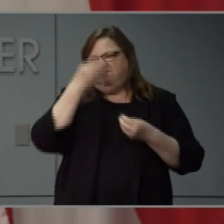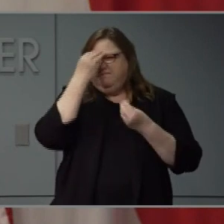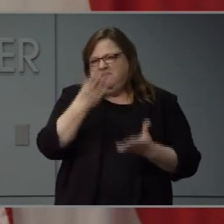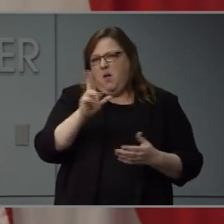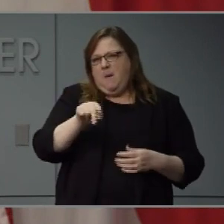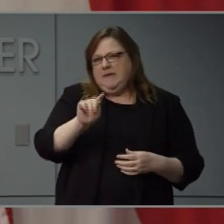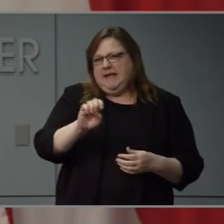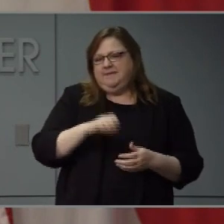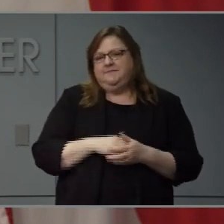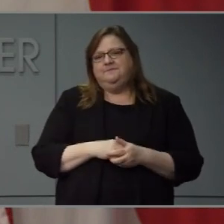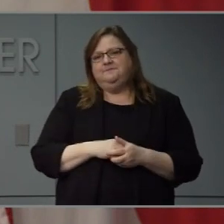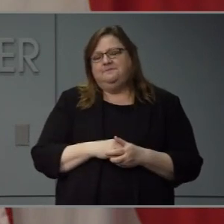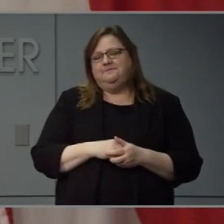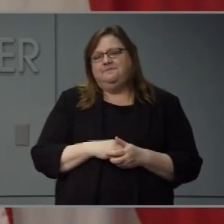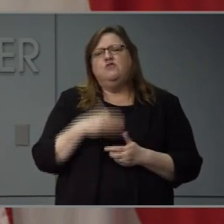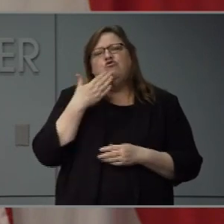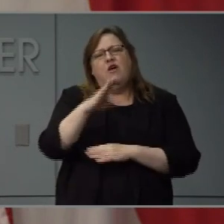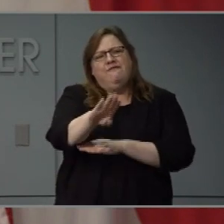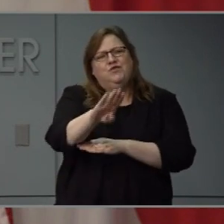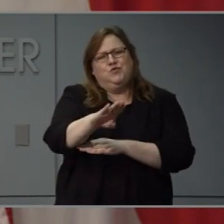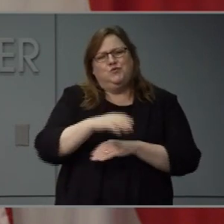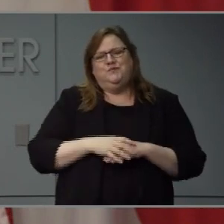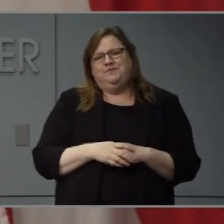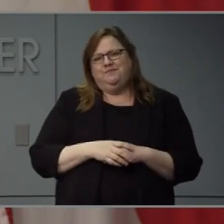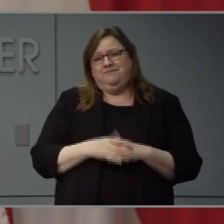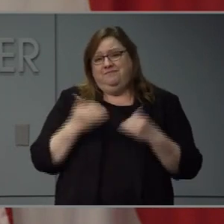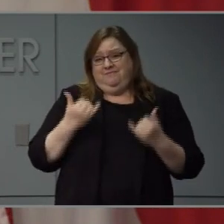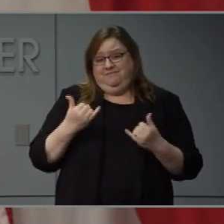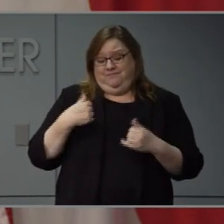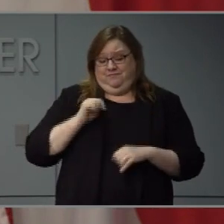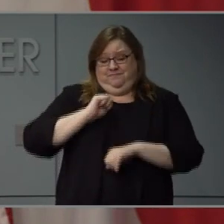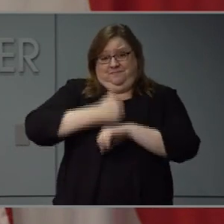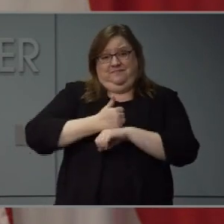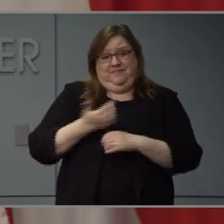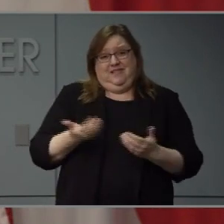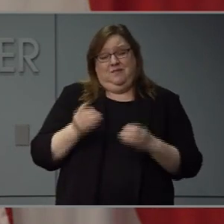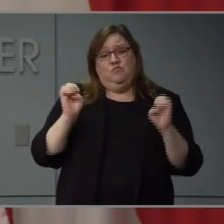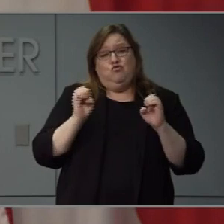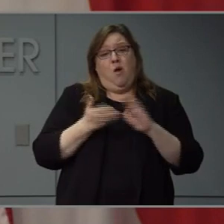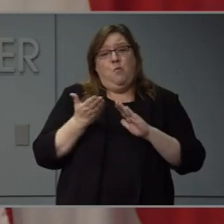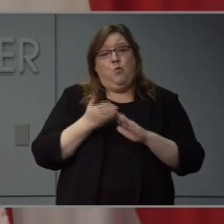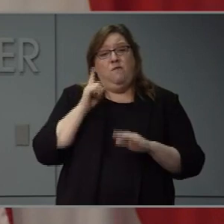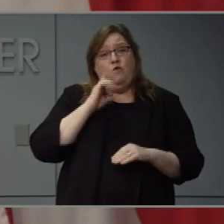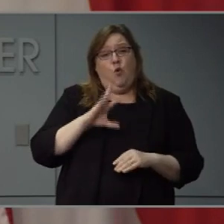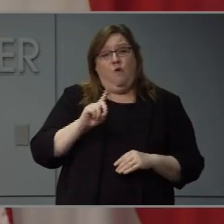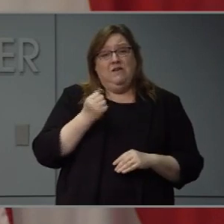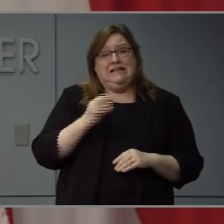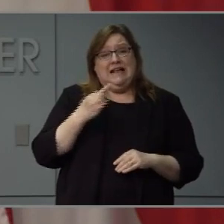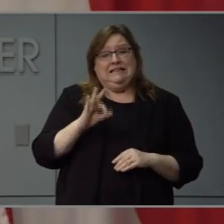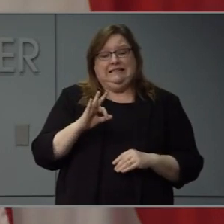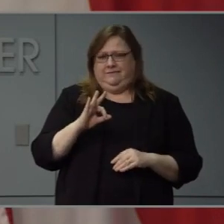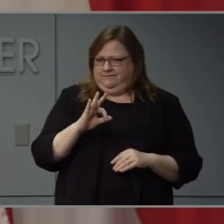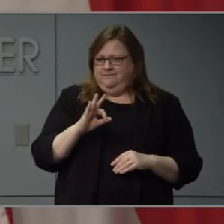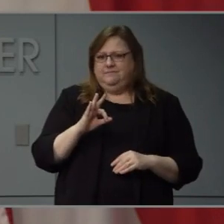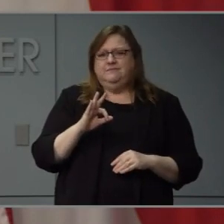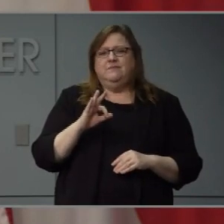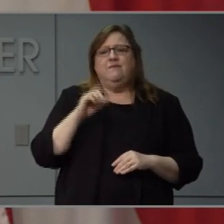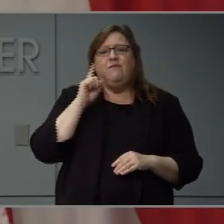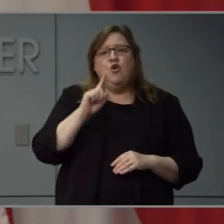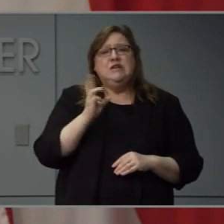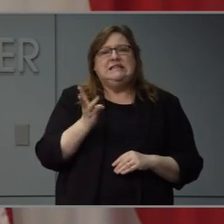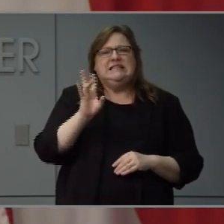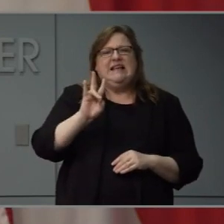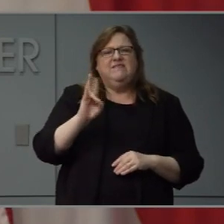Emergency Operations Center's COVID-19 response. Today, a good news story. We began distributing